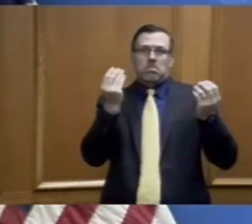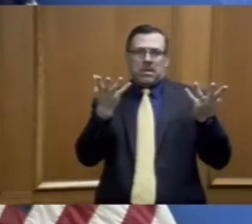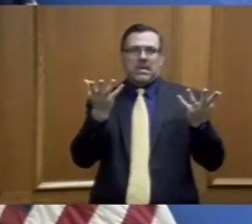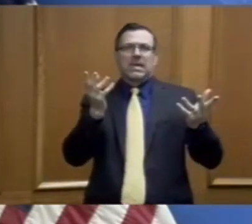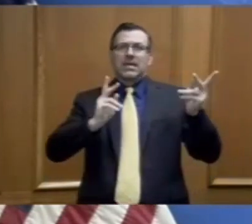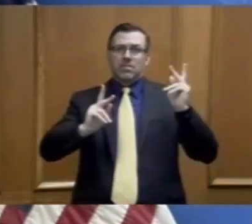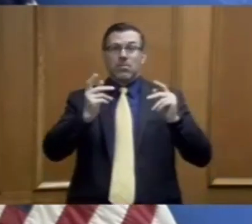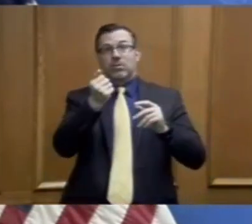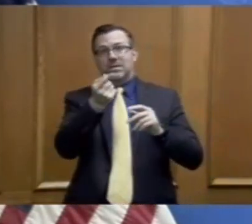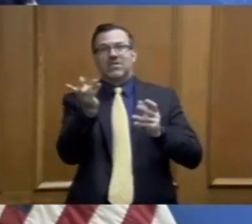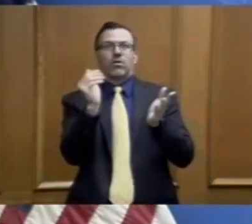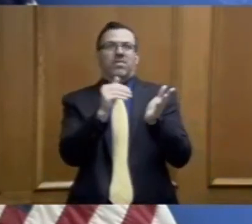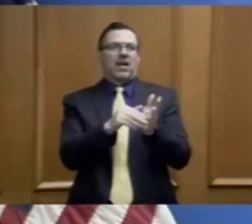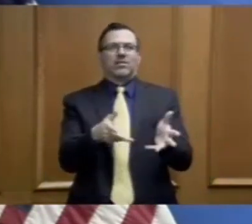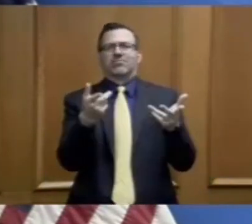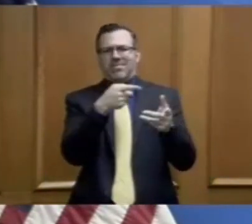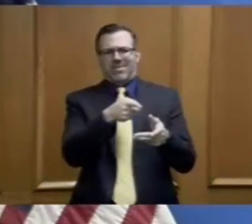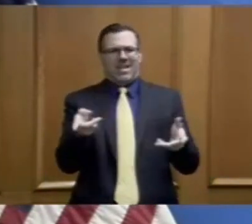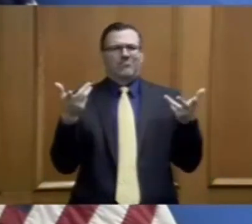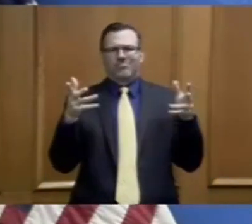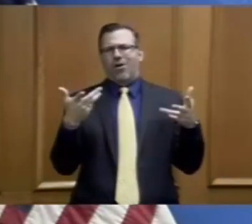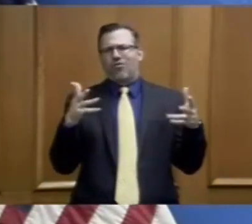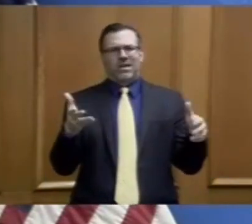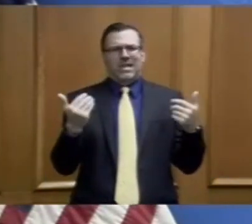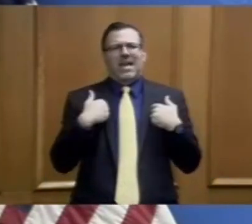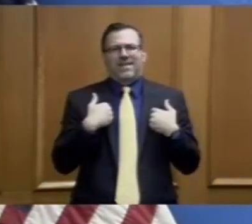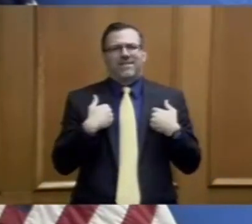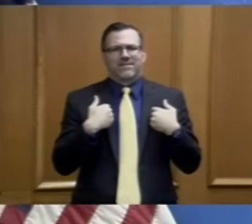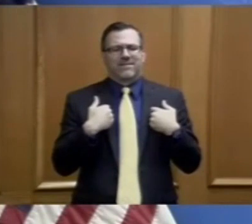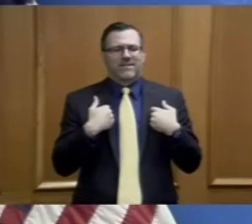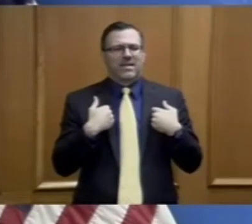Tennesseans, thousands of them already, have